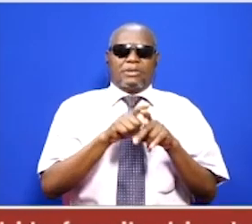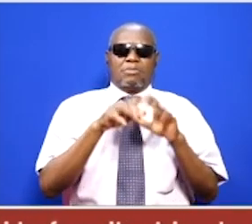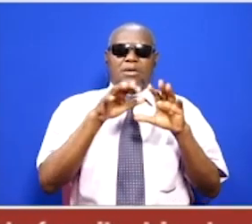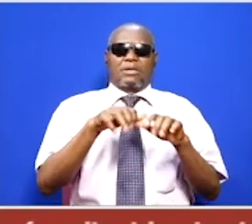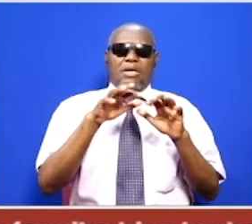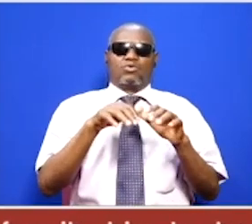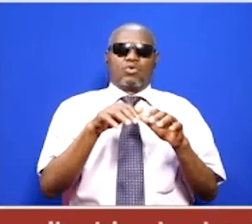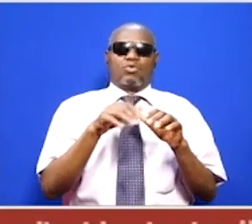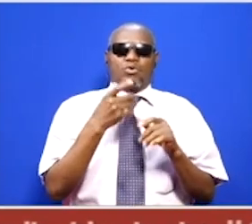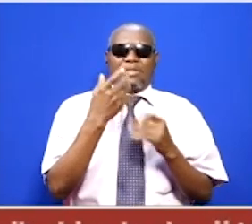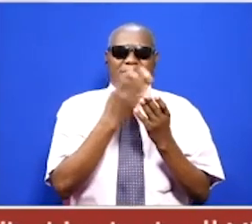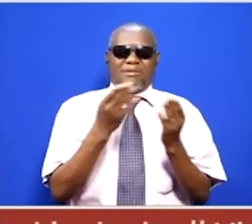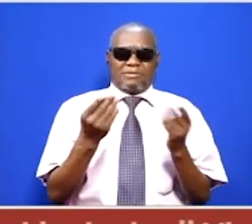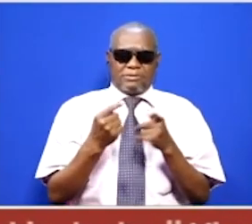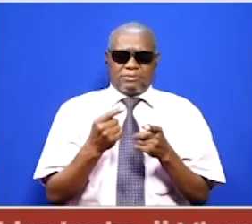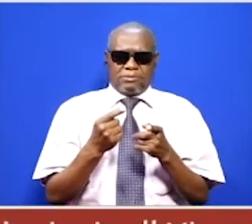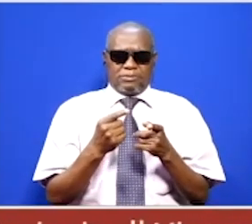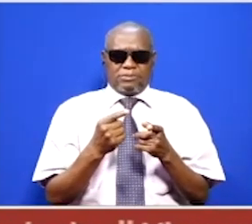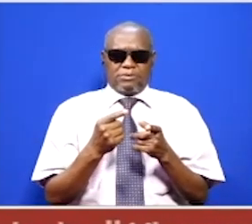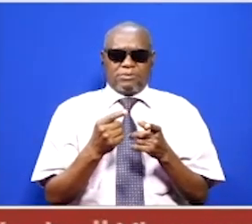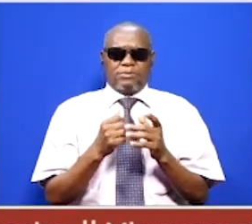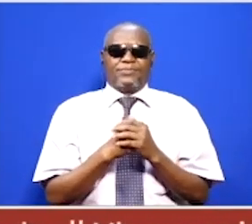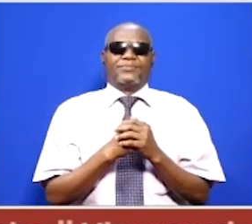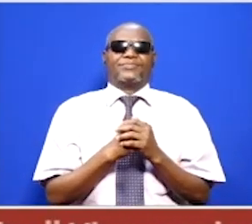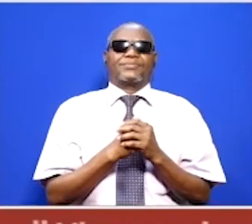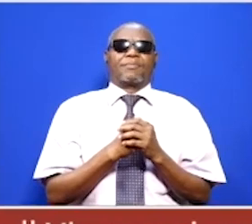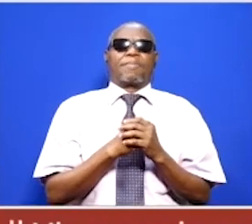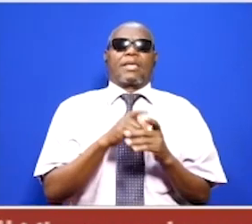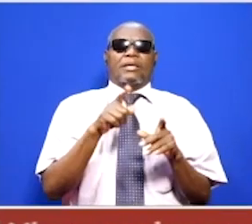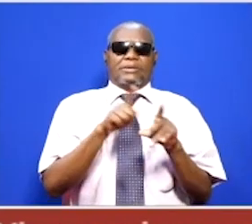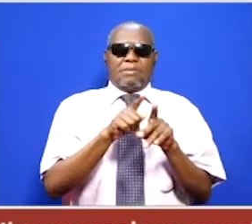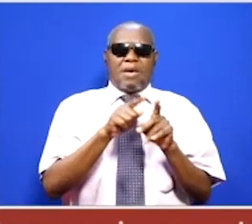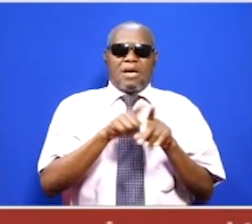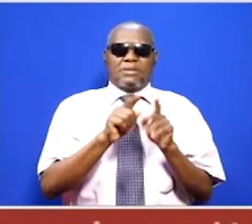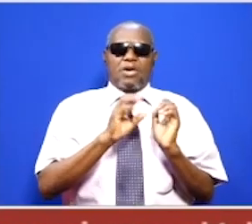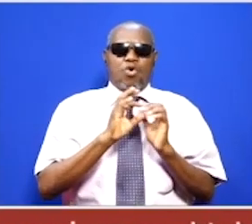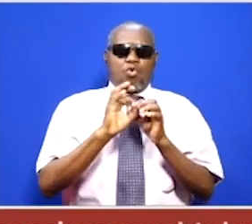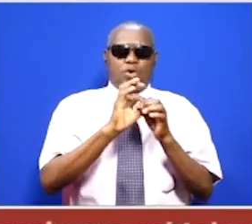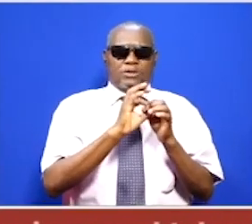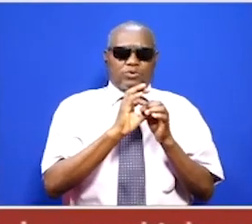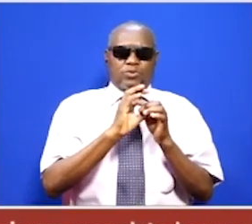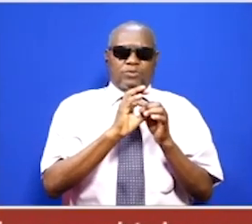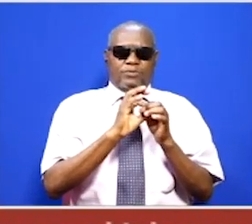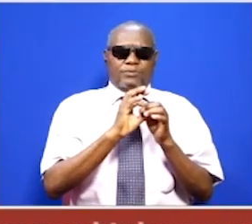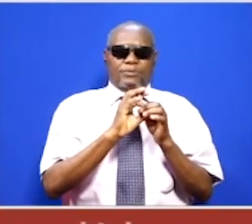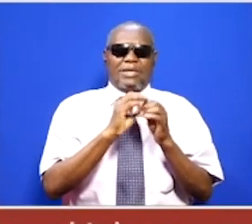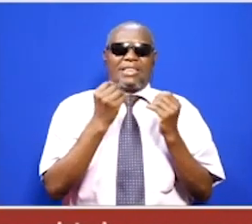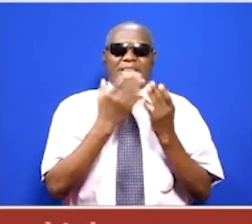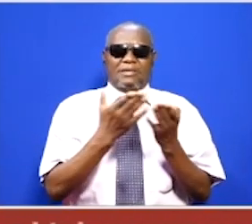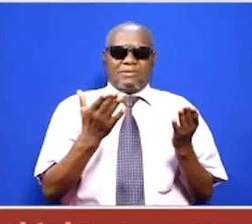produce. Fifthly, as a coalition, there are things we are deeply